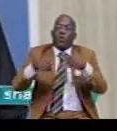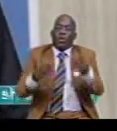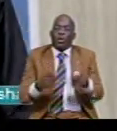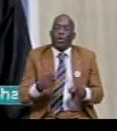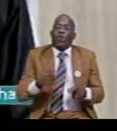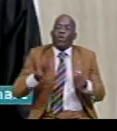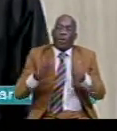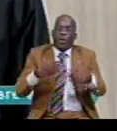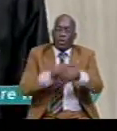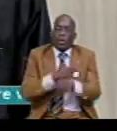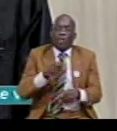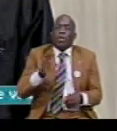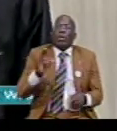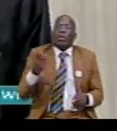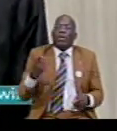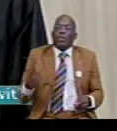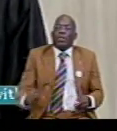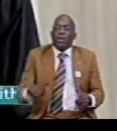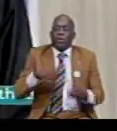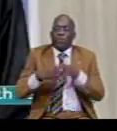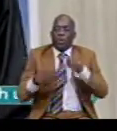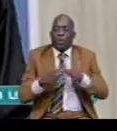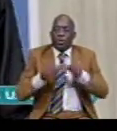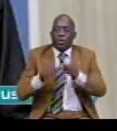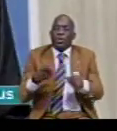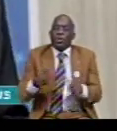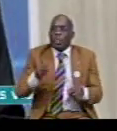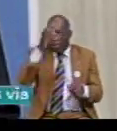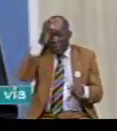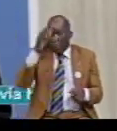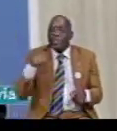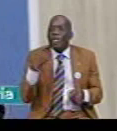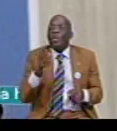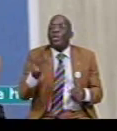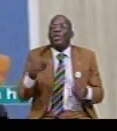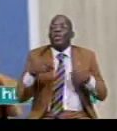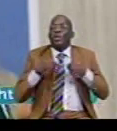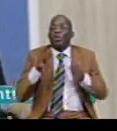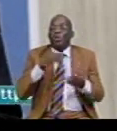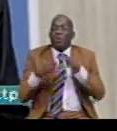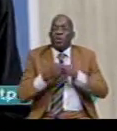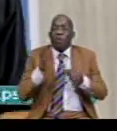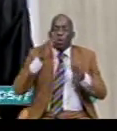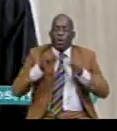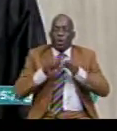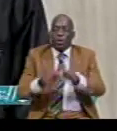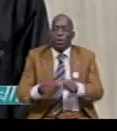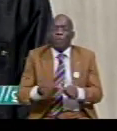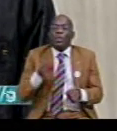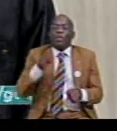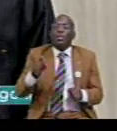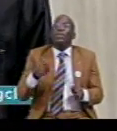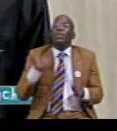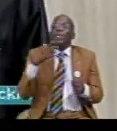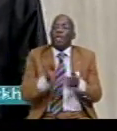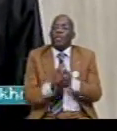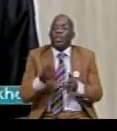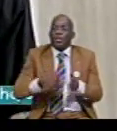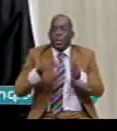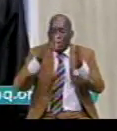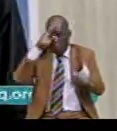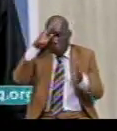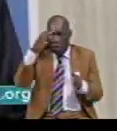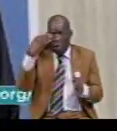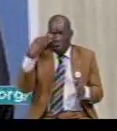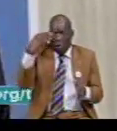going to go. Look at the man of God has prayed and he's still there. But I had faith that because the man of God has prayed and that's final. Now, the second day I